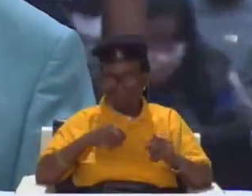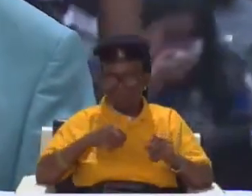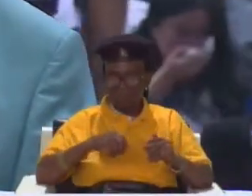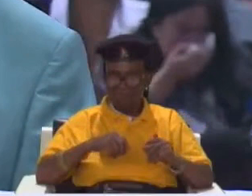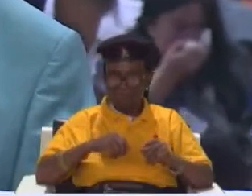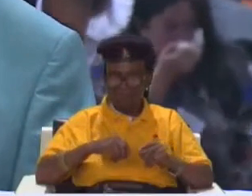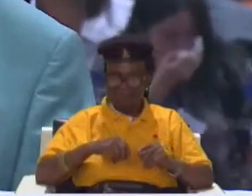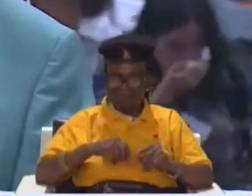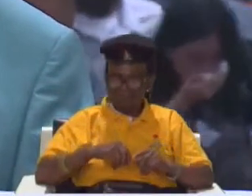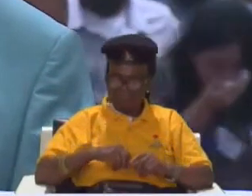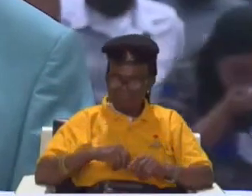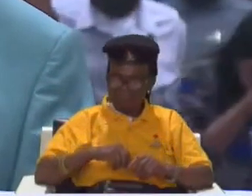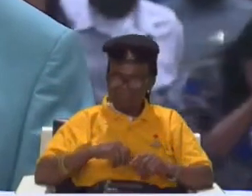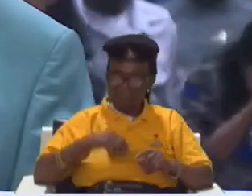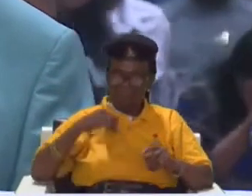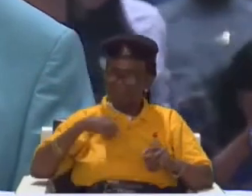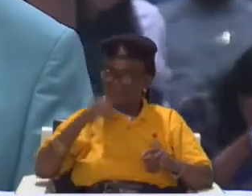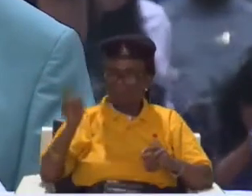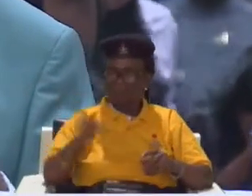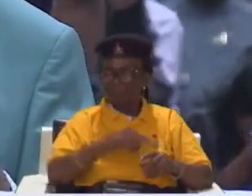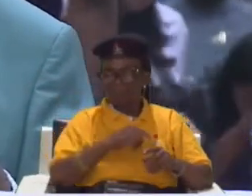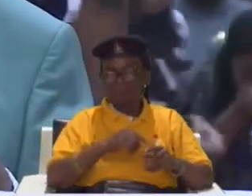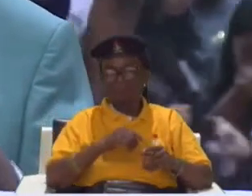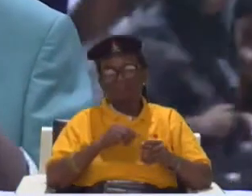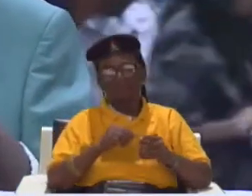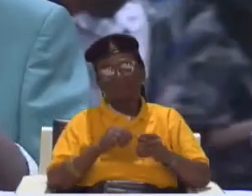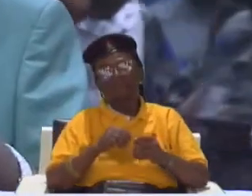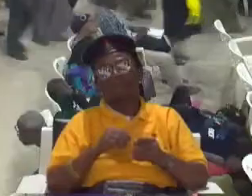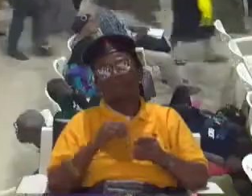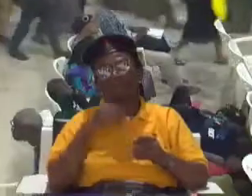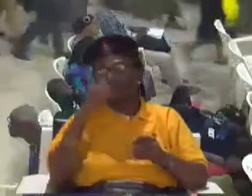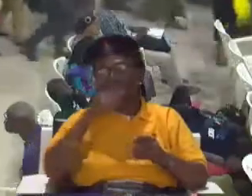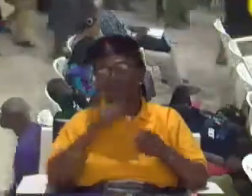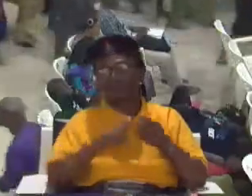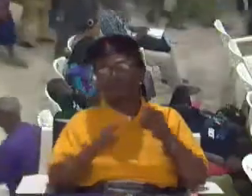Go ahead, talk to the Almighty God.